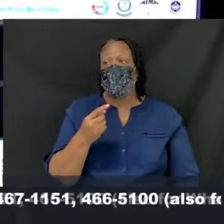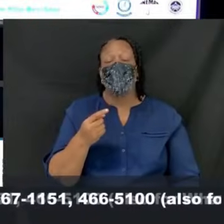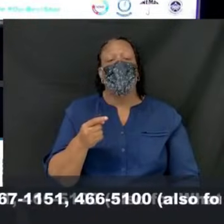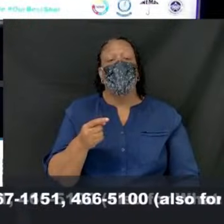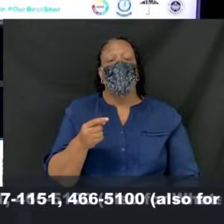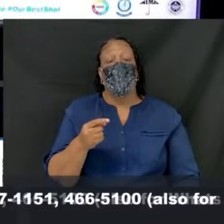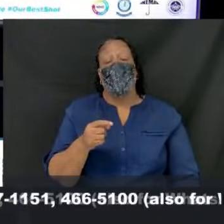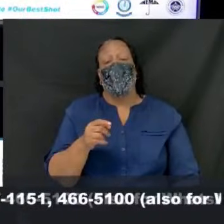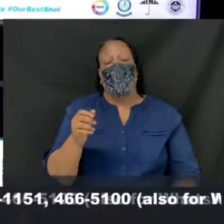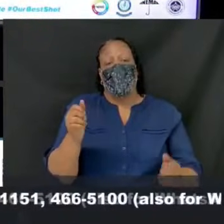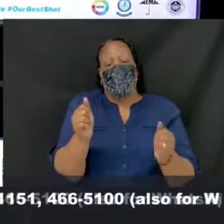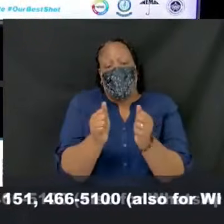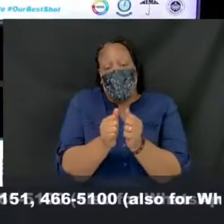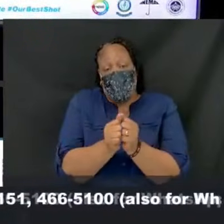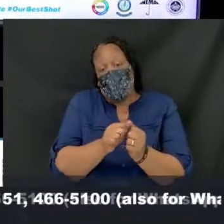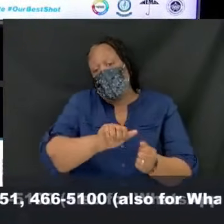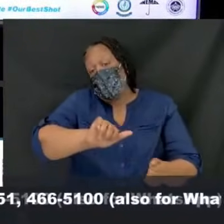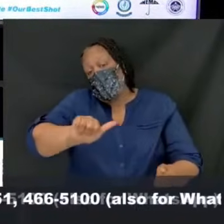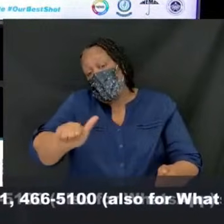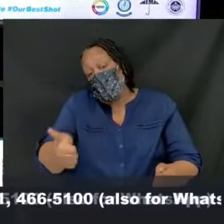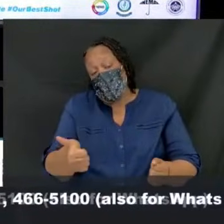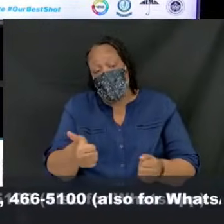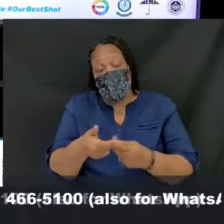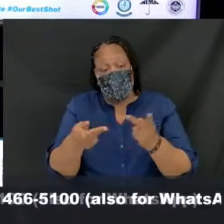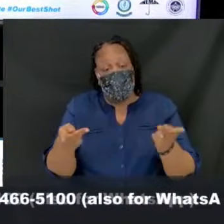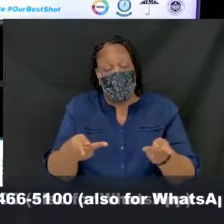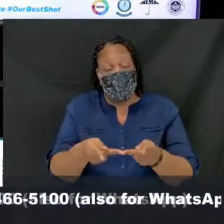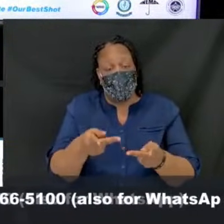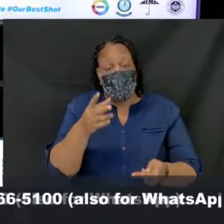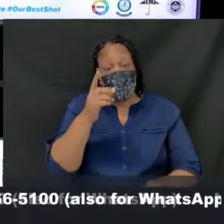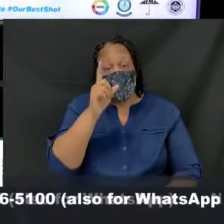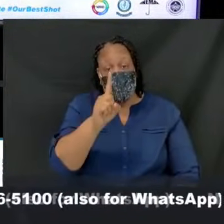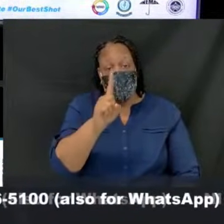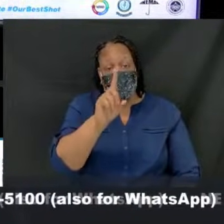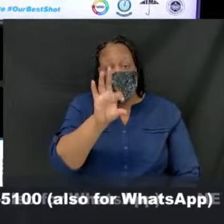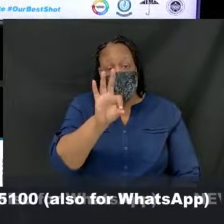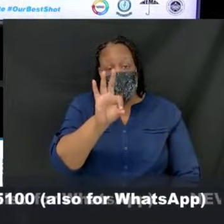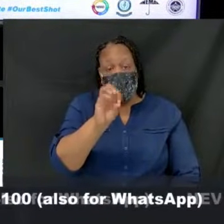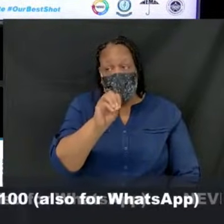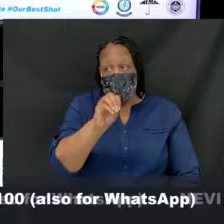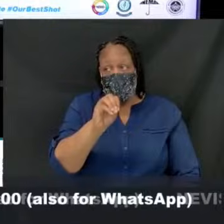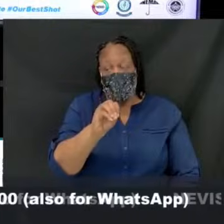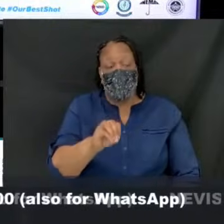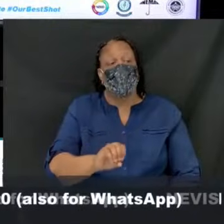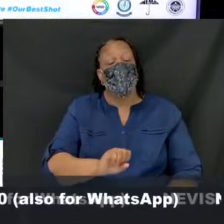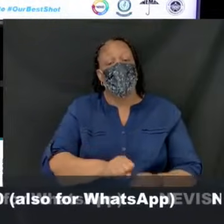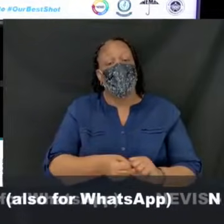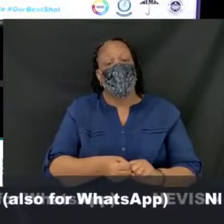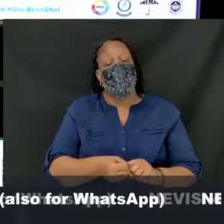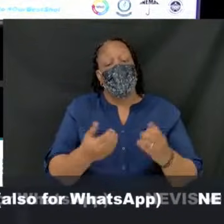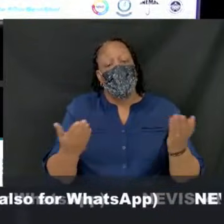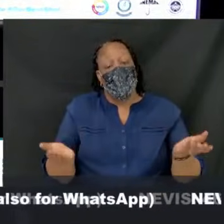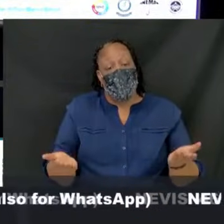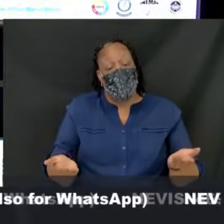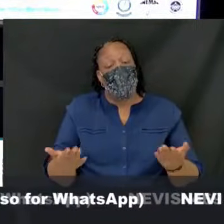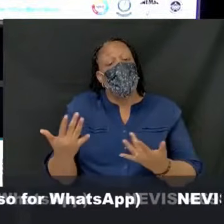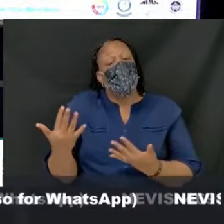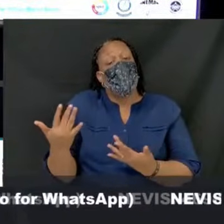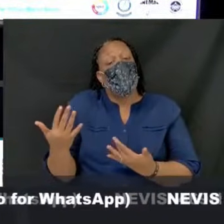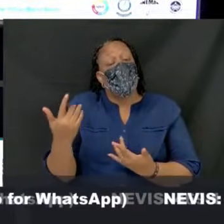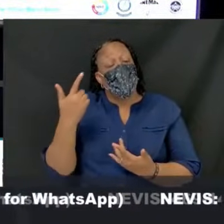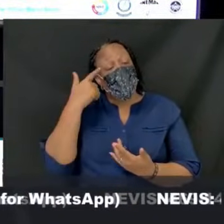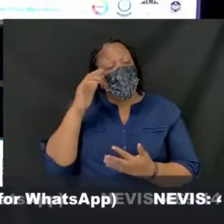190 other countries. And the Federation of St. Kitts and Nevis are currently awaiting approval. We